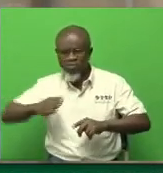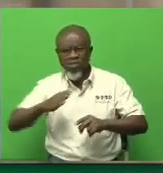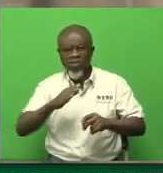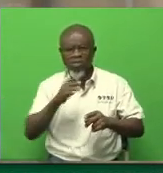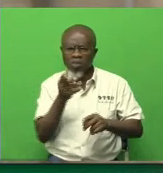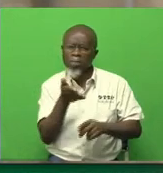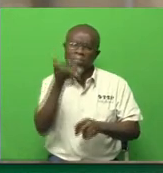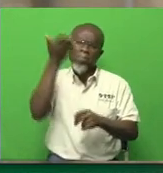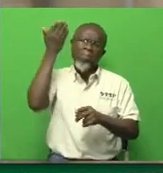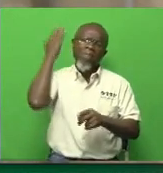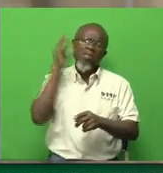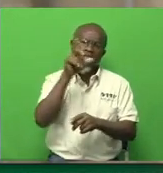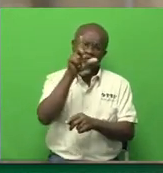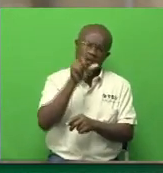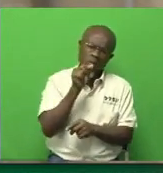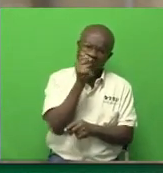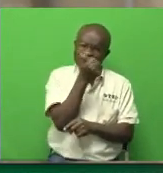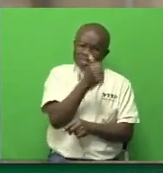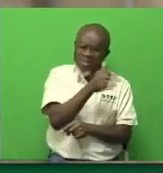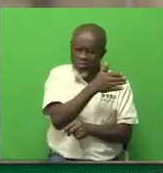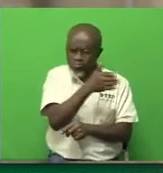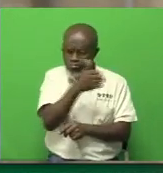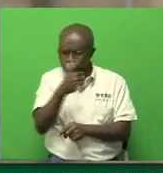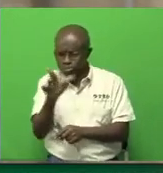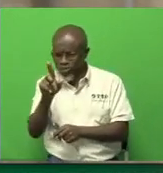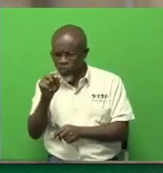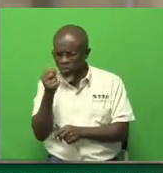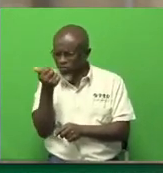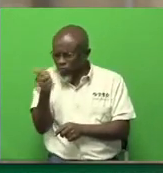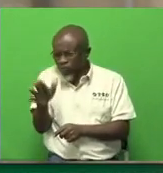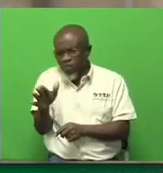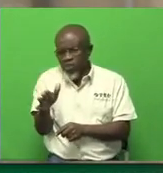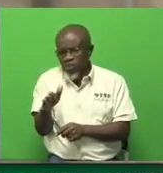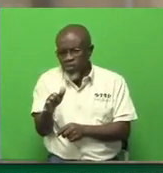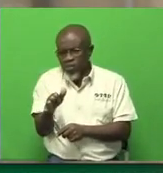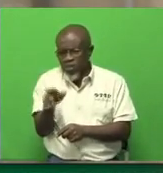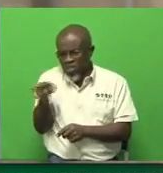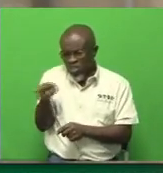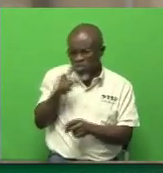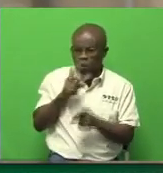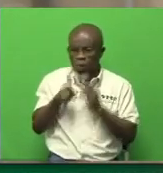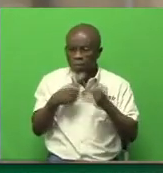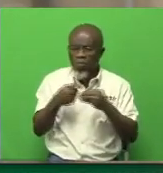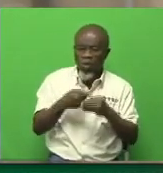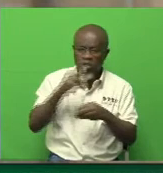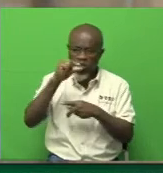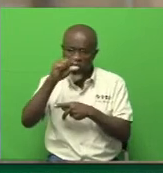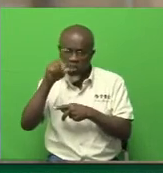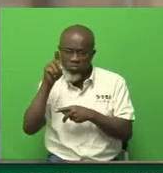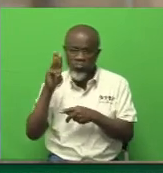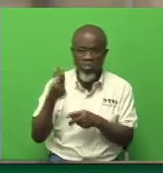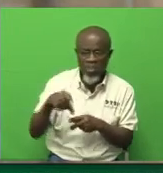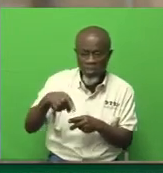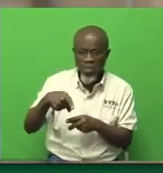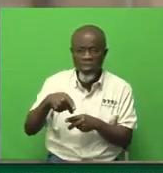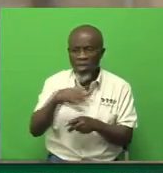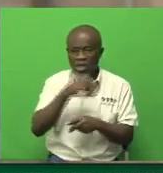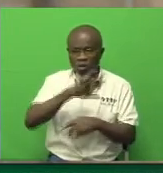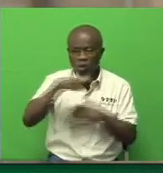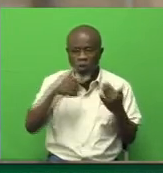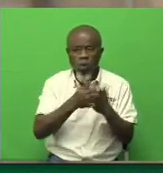2015. she talked about her gross domestic product and all the policies that they